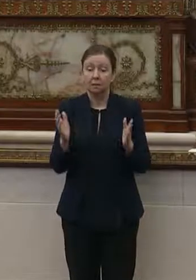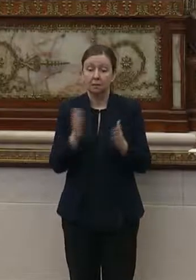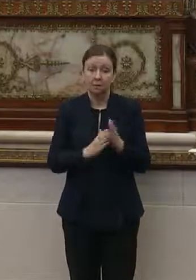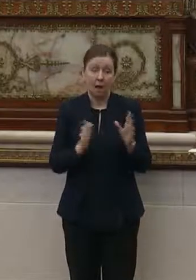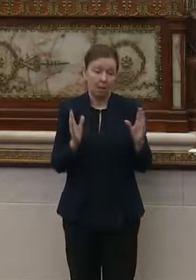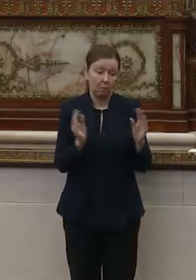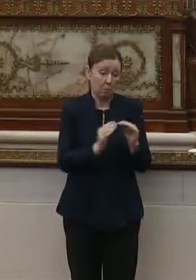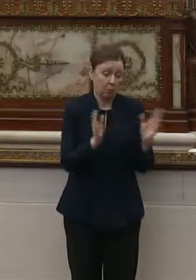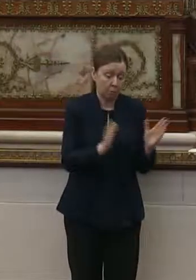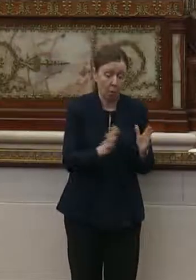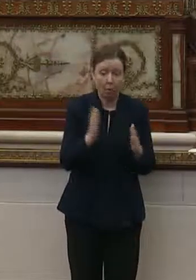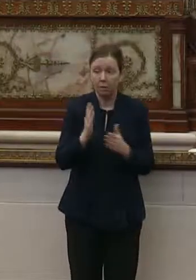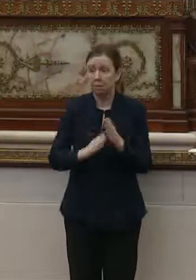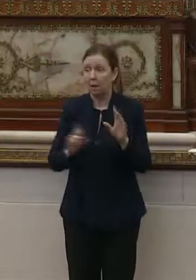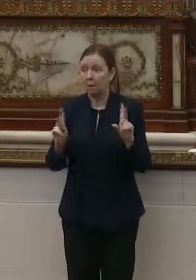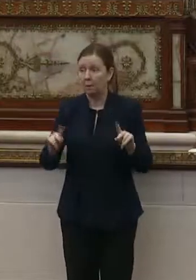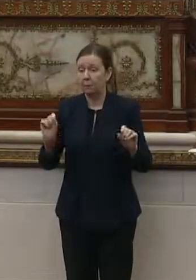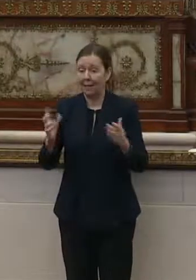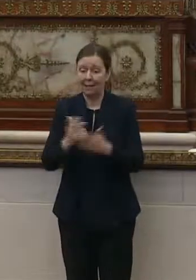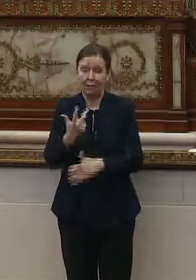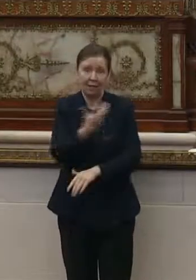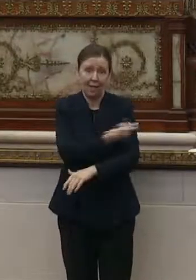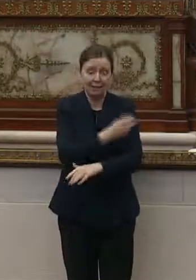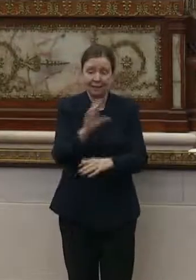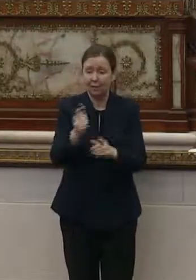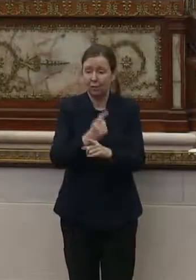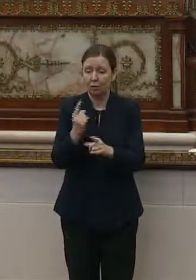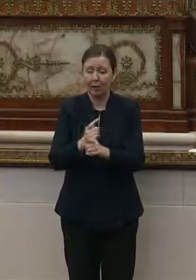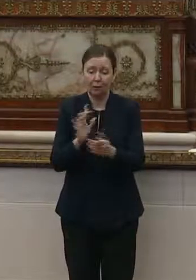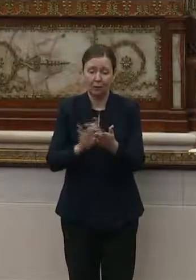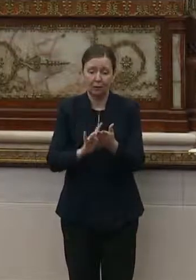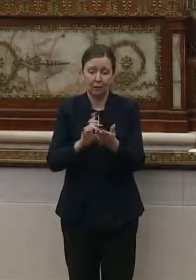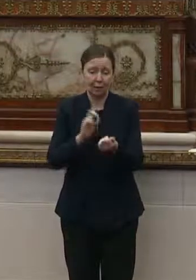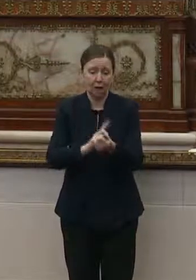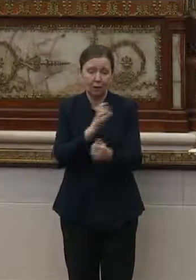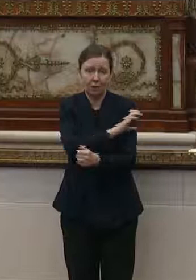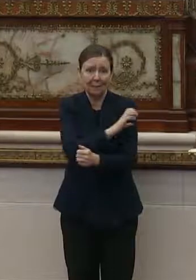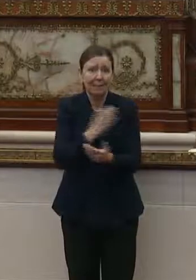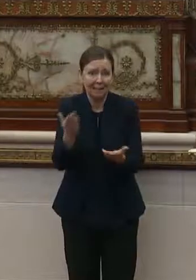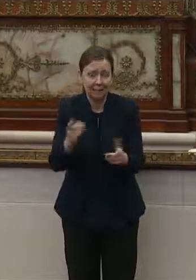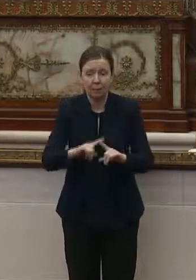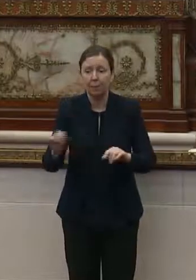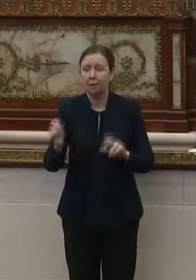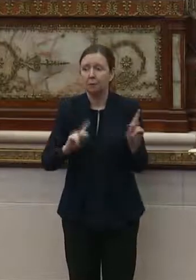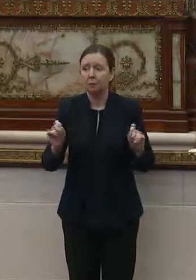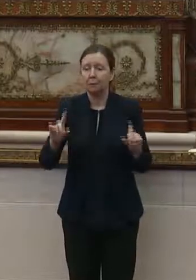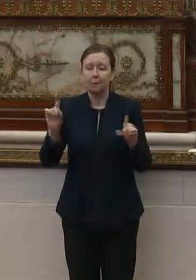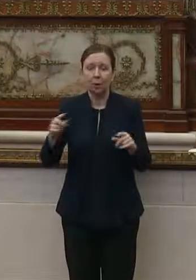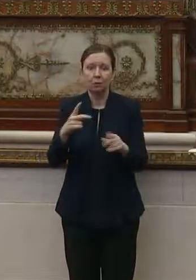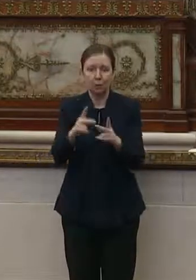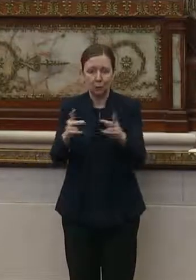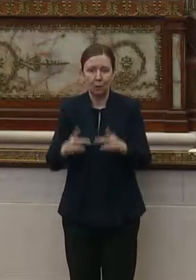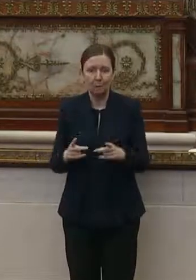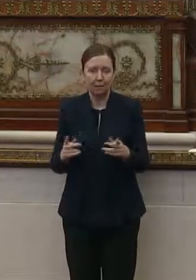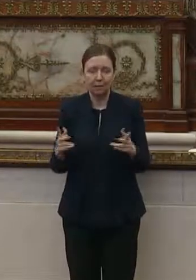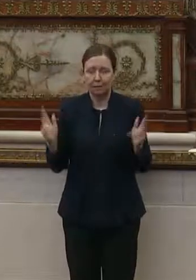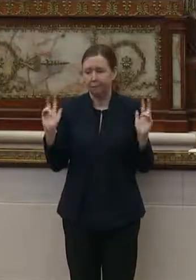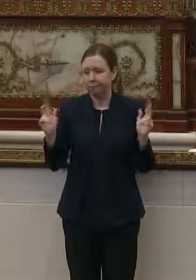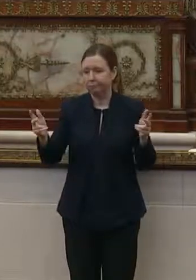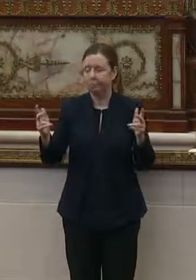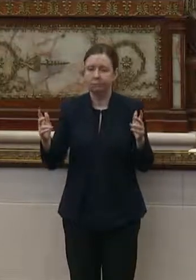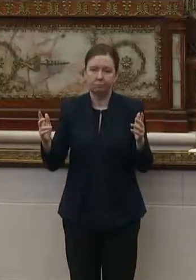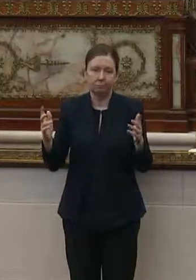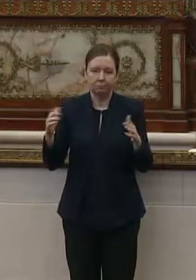others. Some people can get their vaccine at their regular medical provider, their clinic, but other people can just go to these sites and just go in and out and get